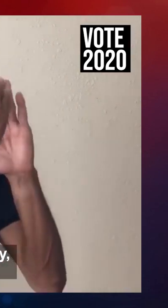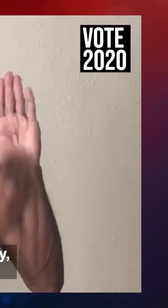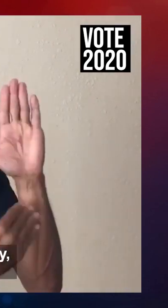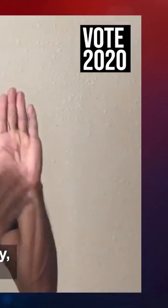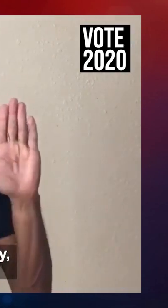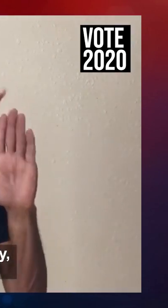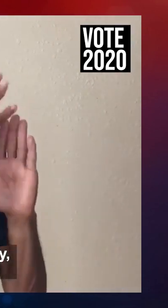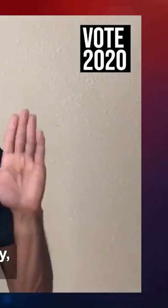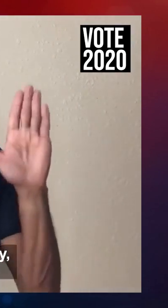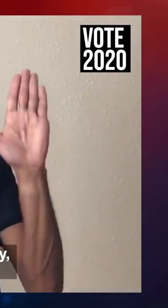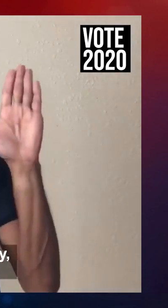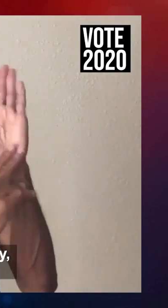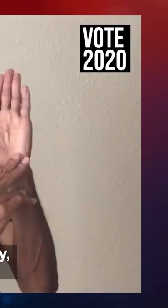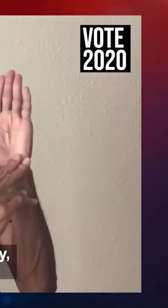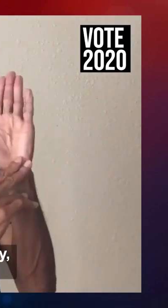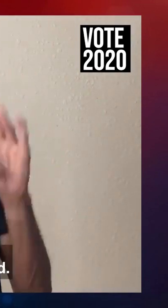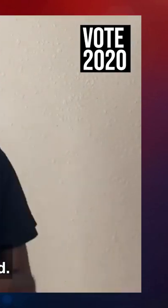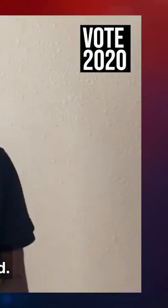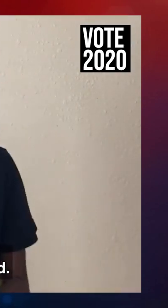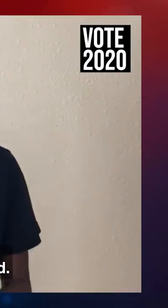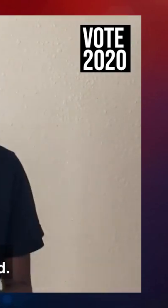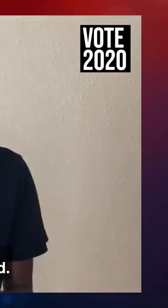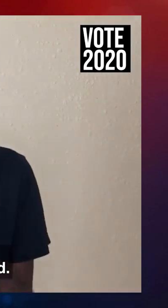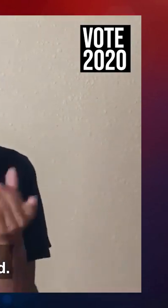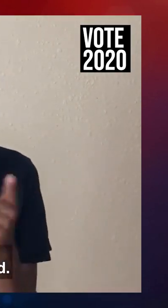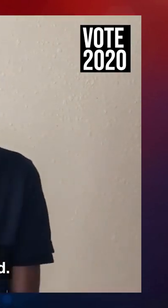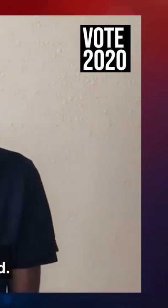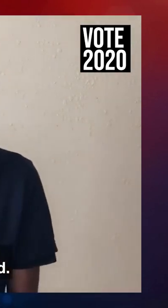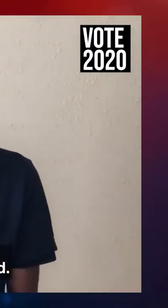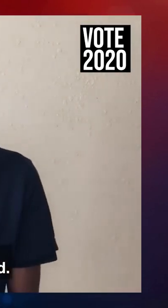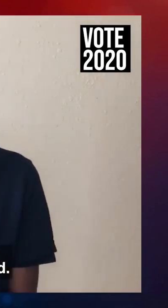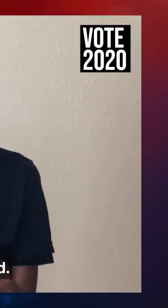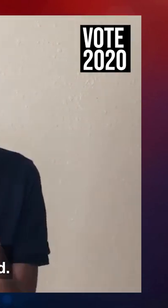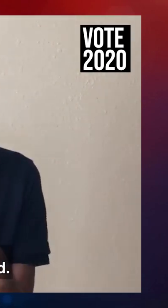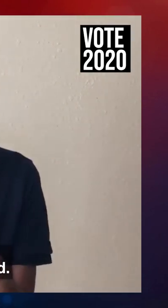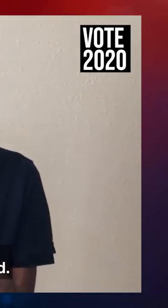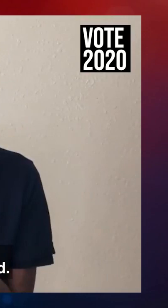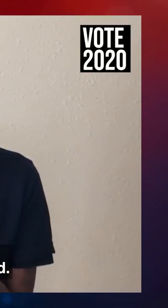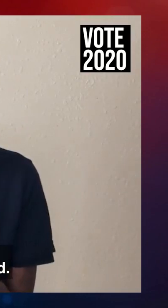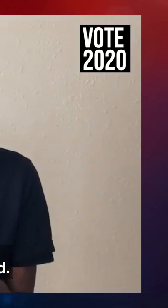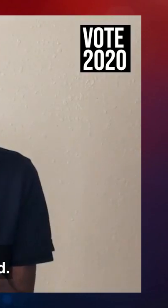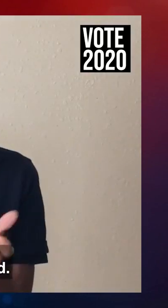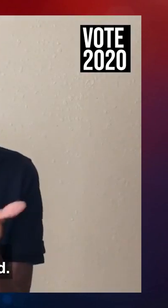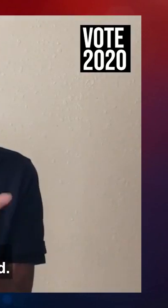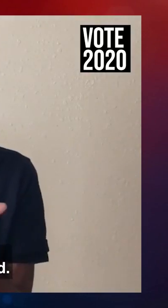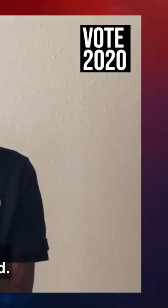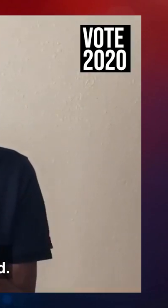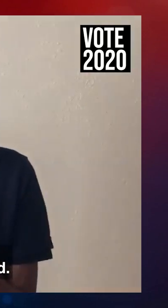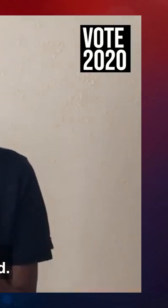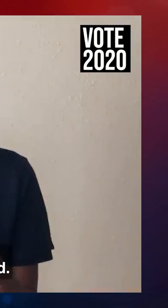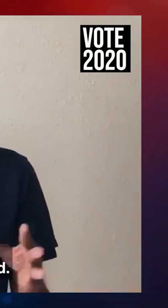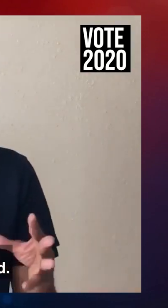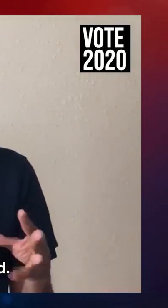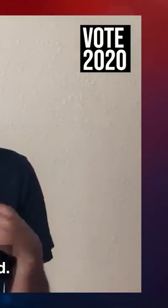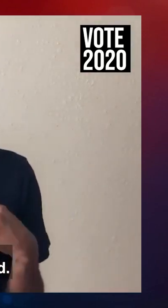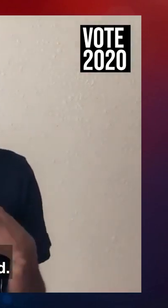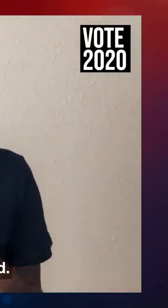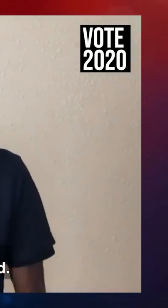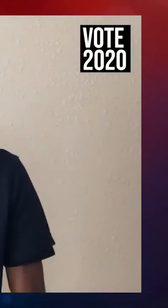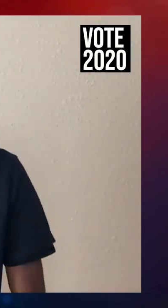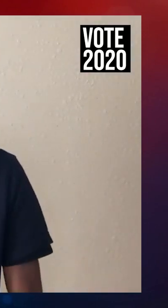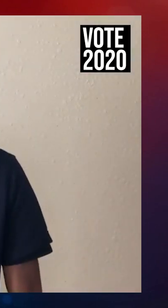make: filling out the ballot incorrectly and signing it incorrectly. If that happens, your vote doesn't get counted.